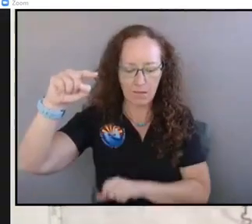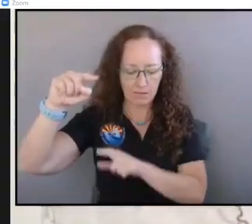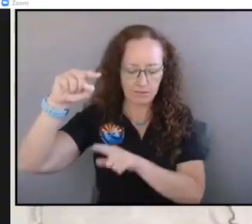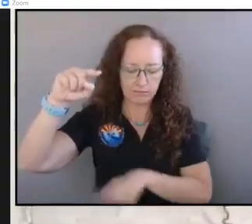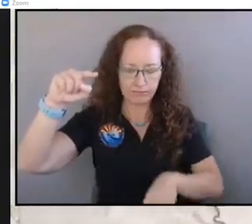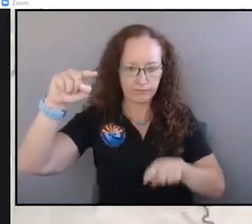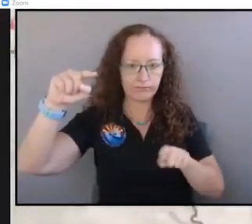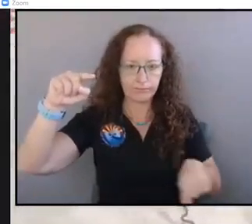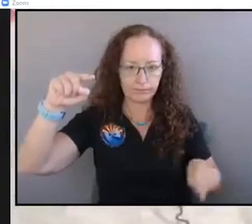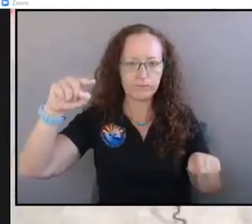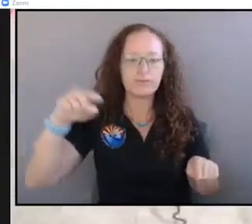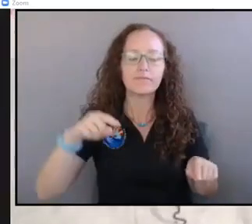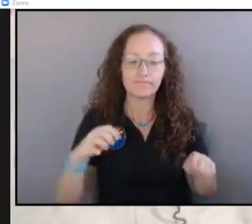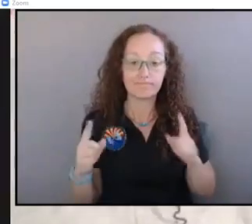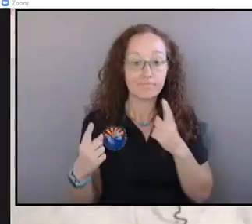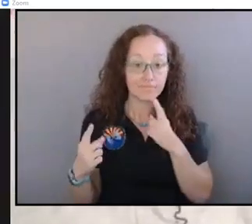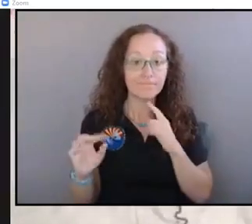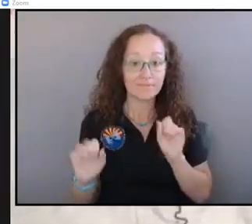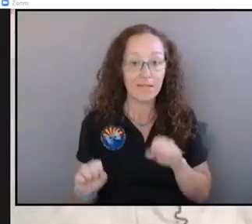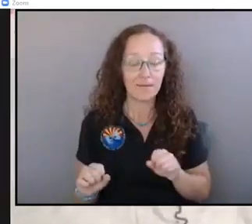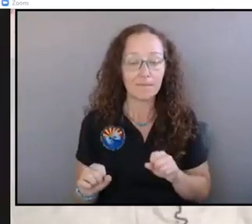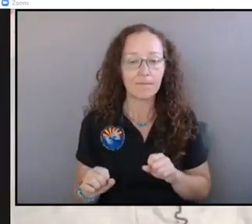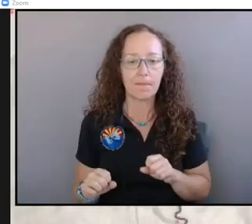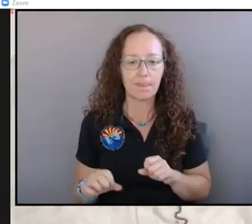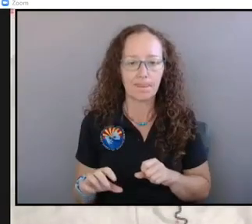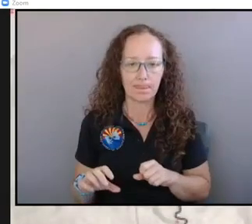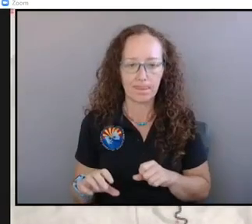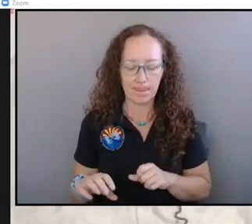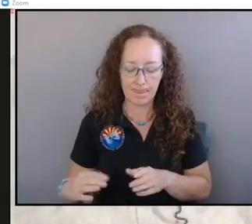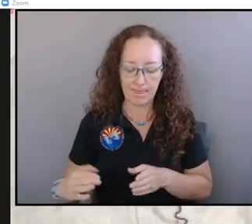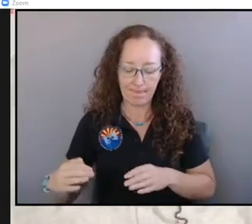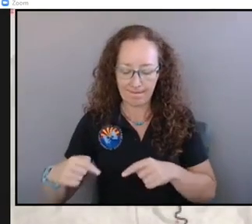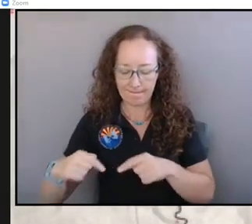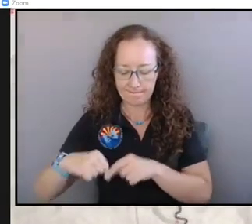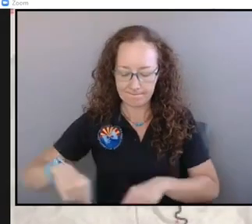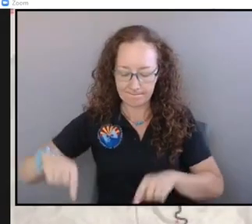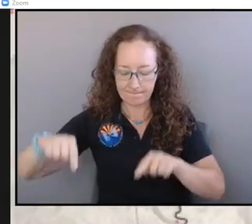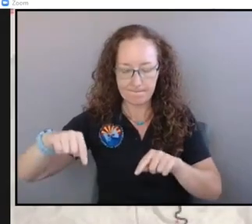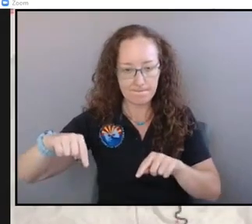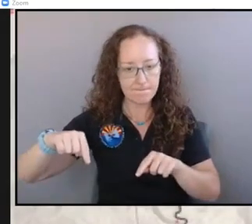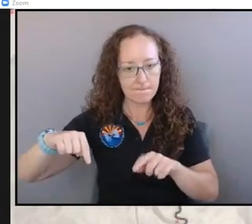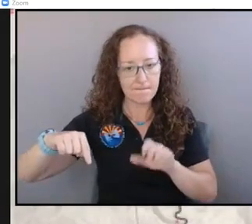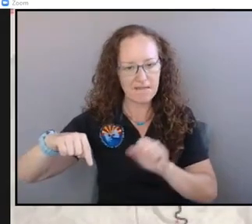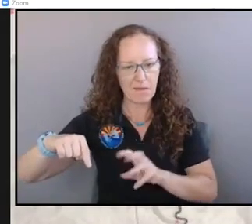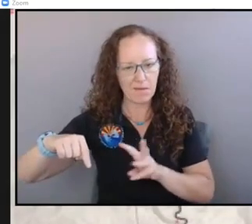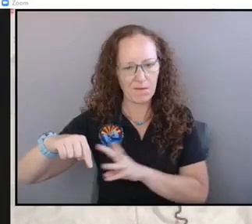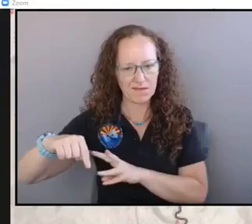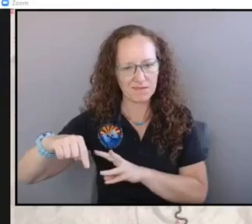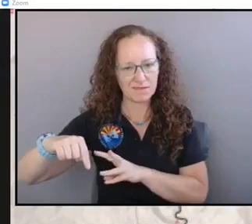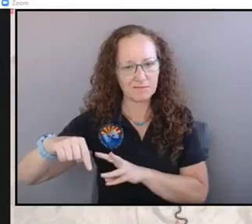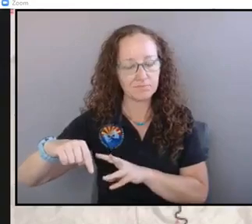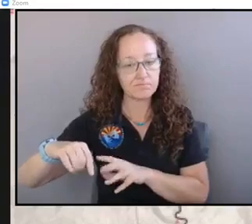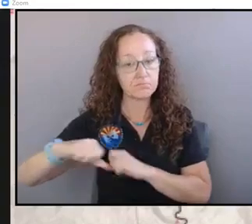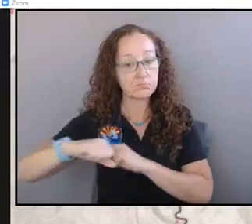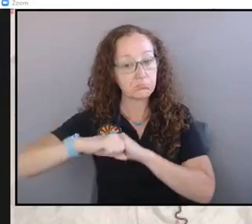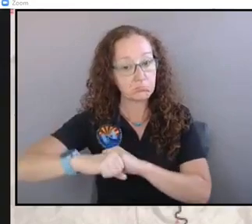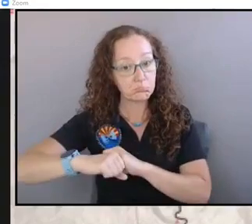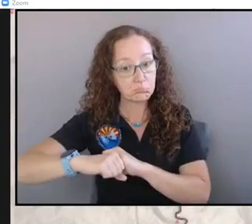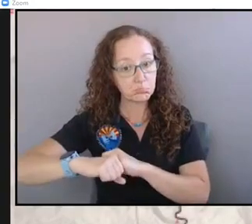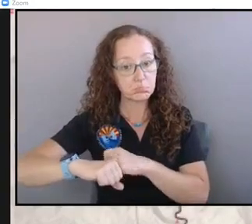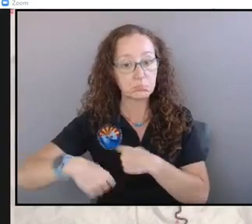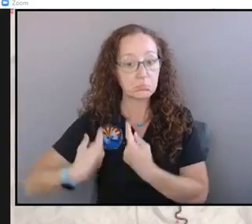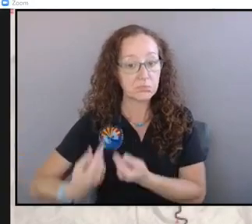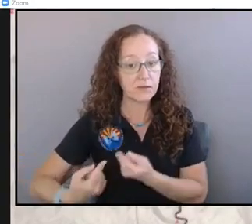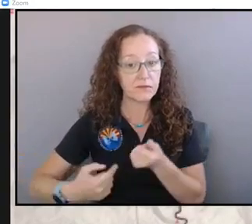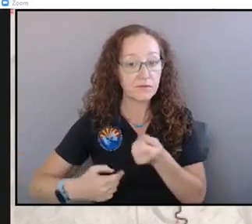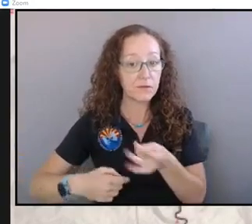we go. And the very southwestern corner, as you heard from operations, is held. It hasn't moved in several days, and I